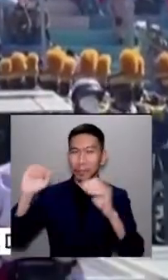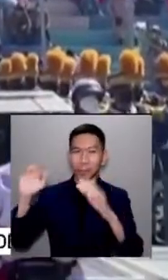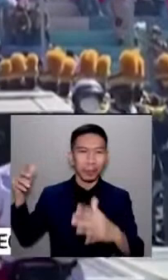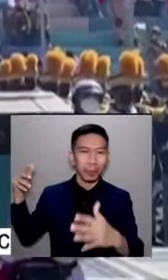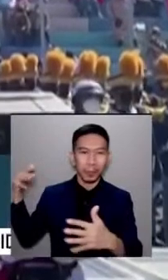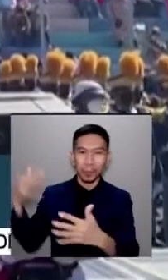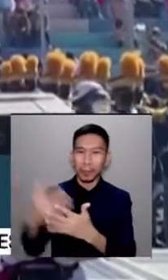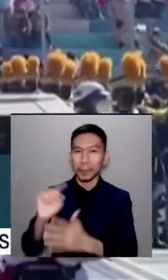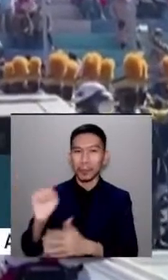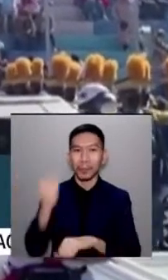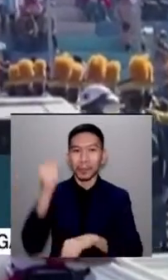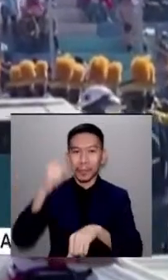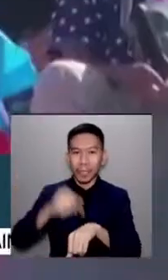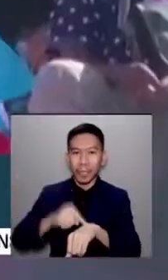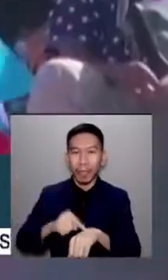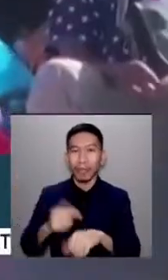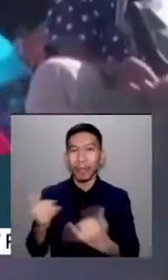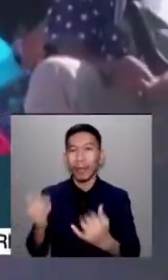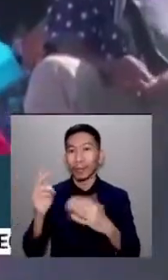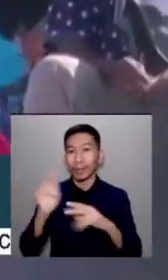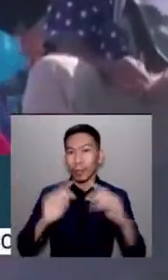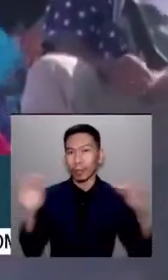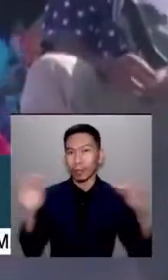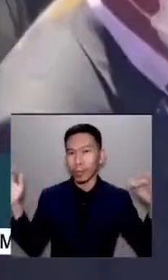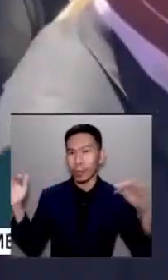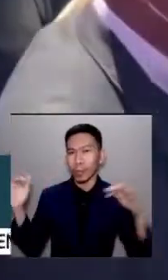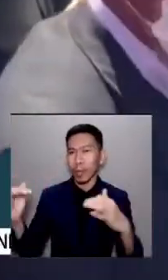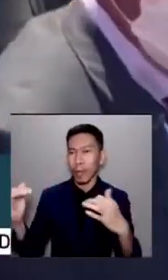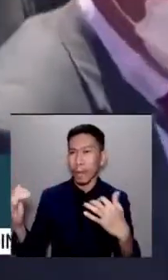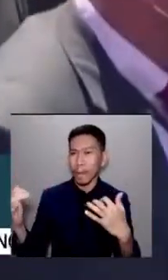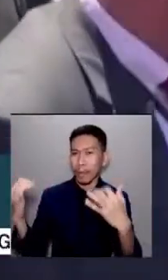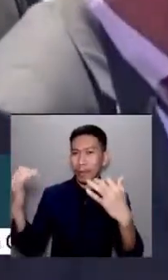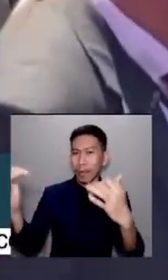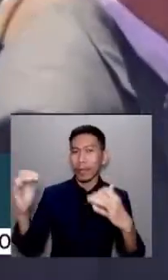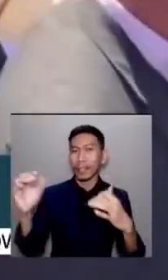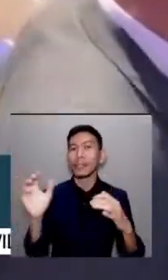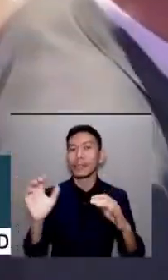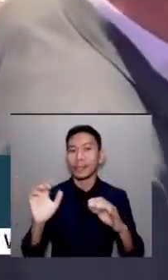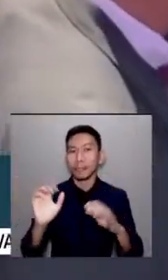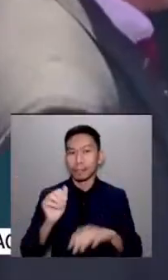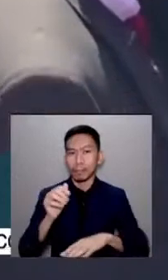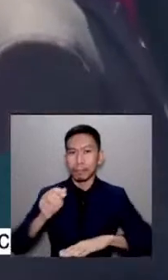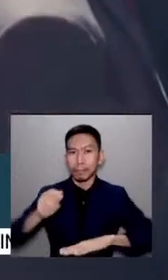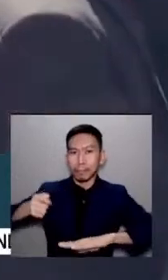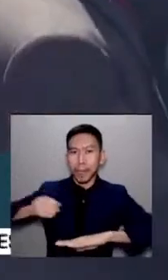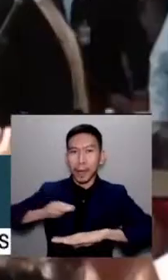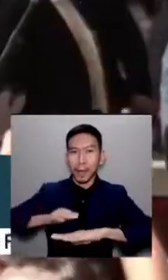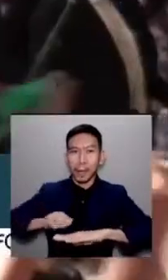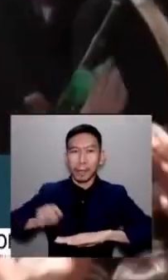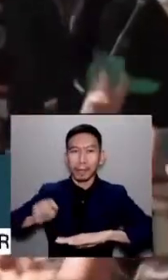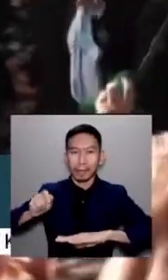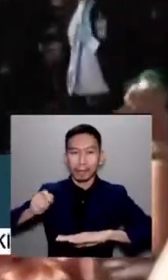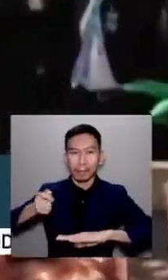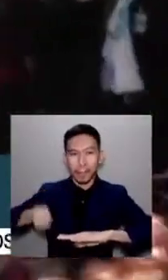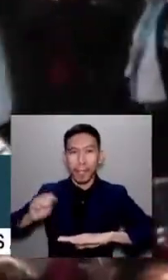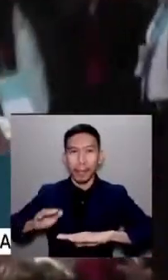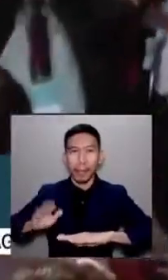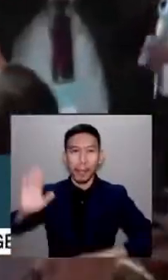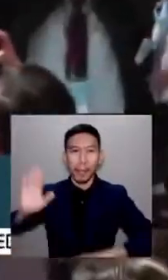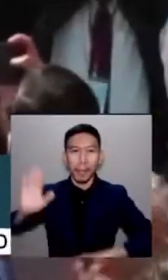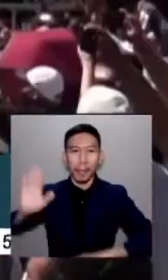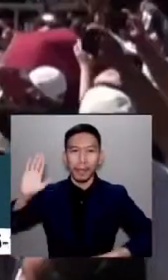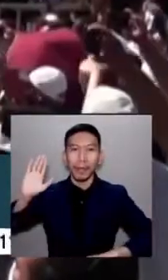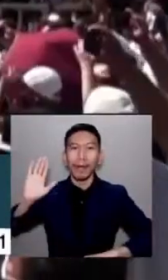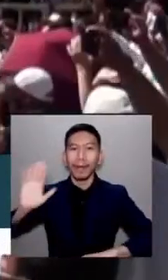country's capital to witness the inauguration of President Xiomara Castro. This marks the end of the eight-year rule of